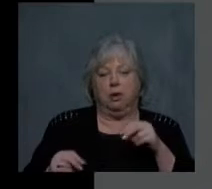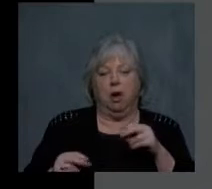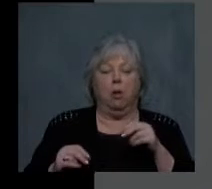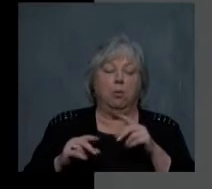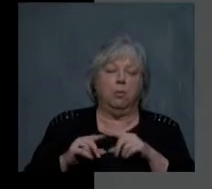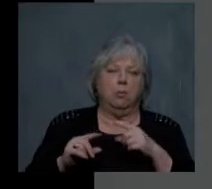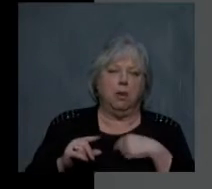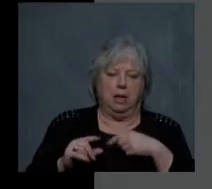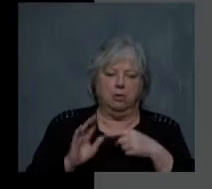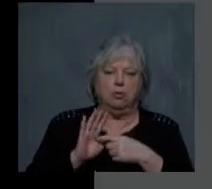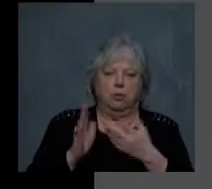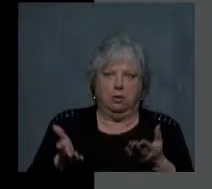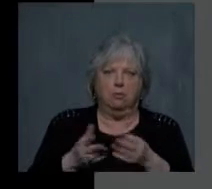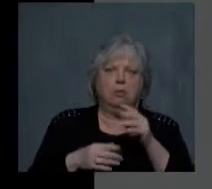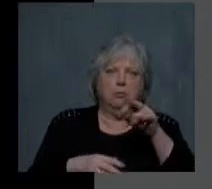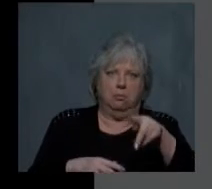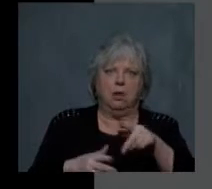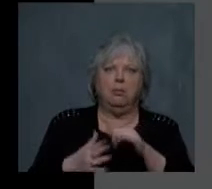confused.